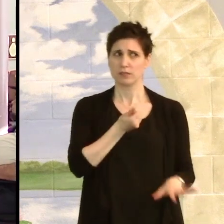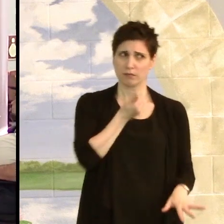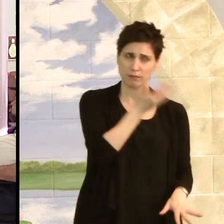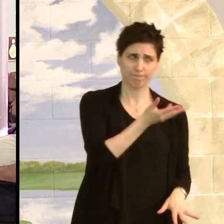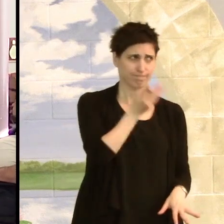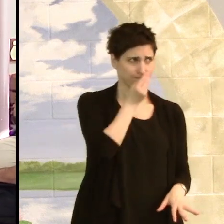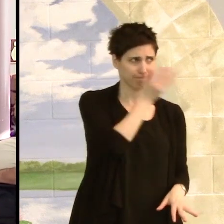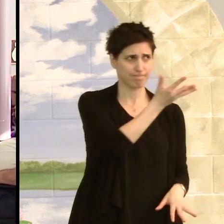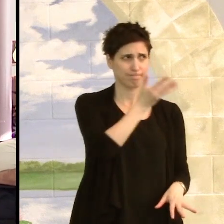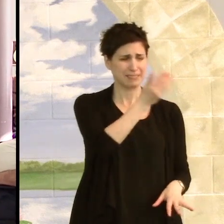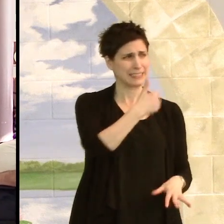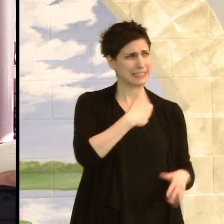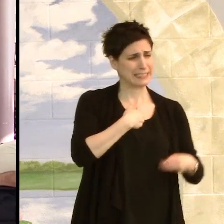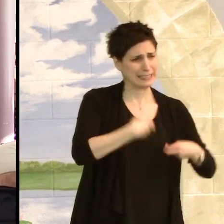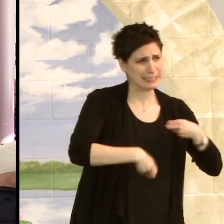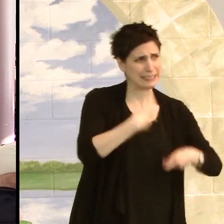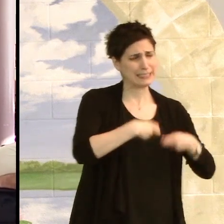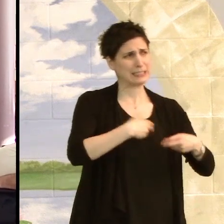stigma